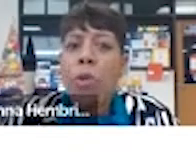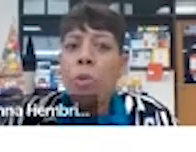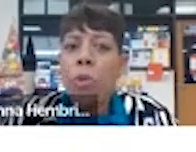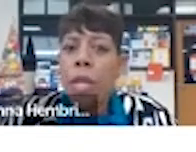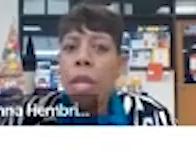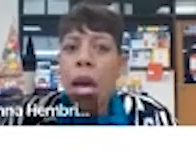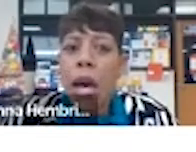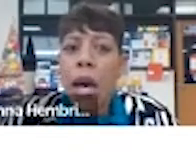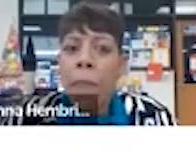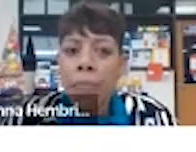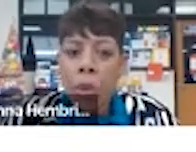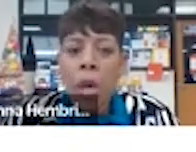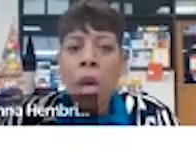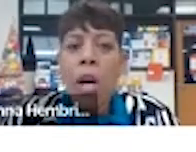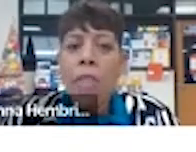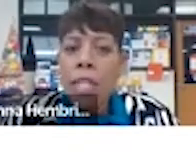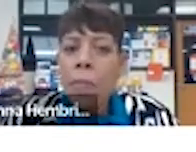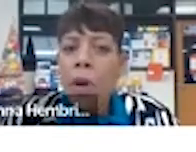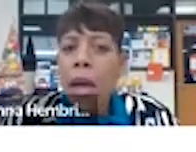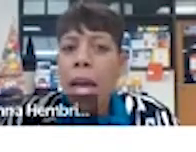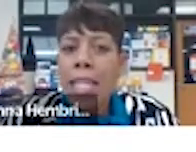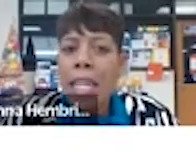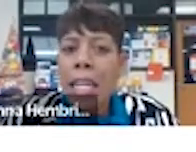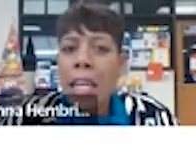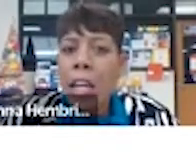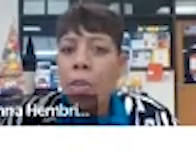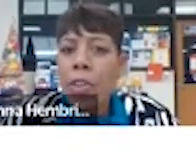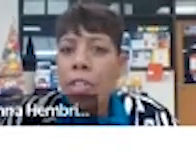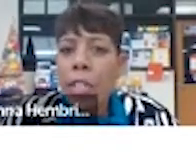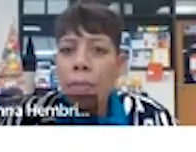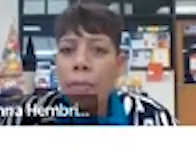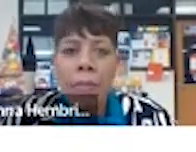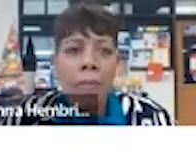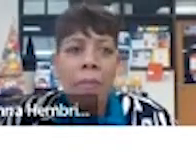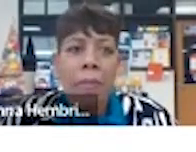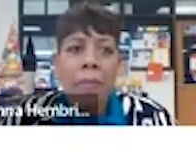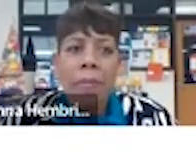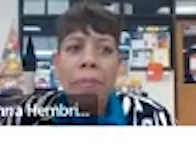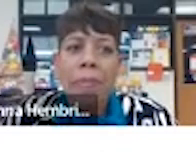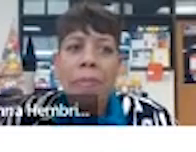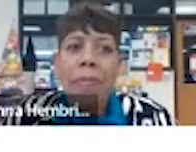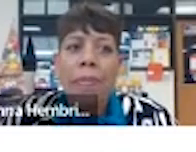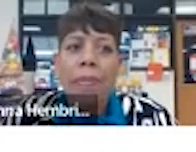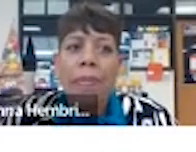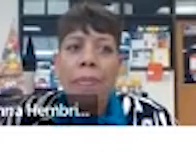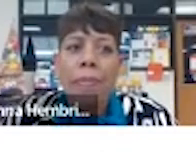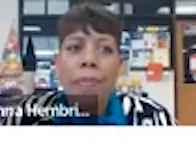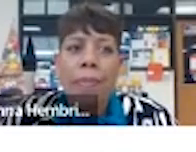Jobel, who will be on the team at King University.